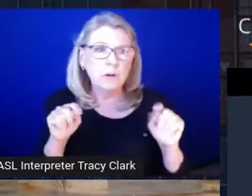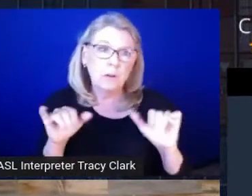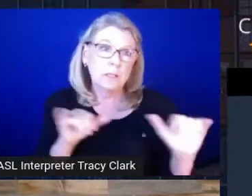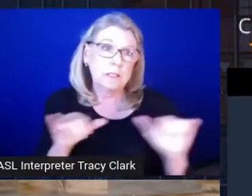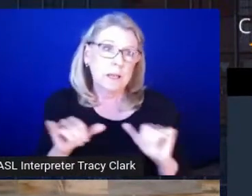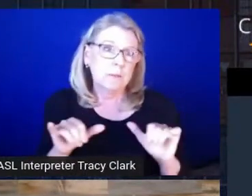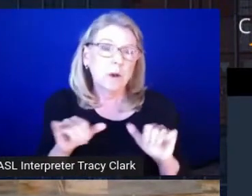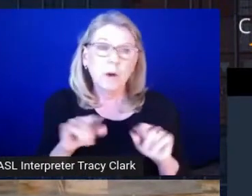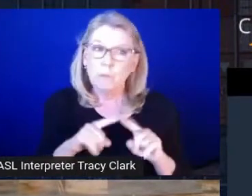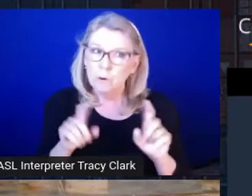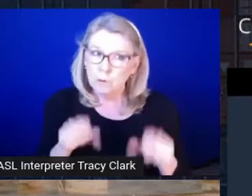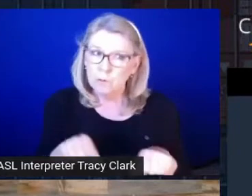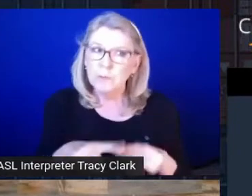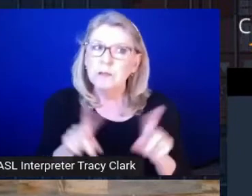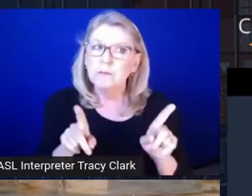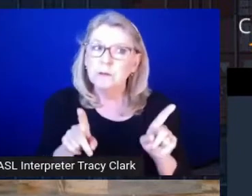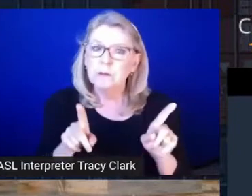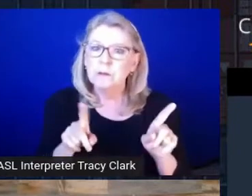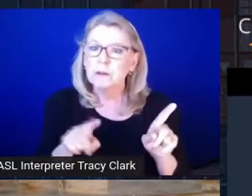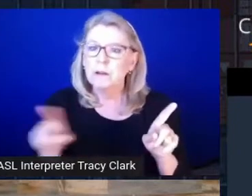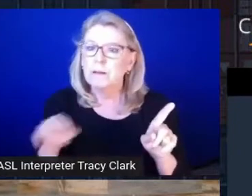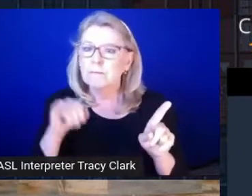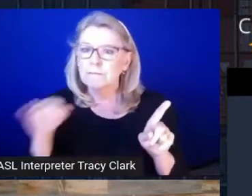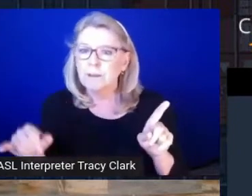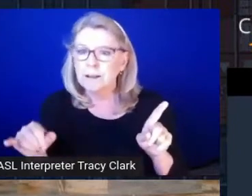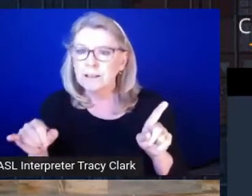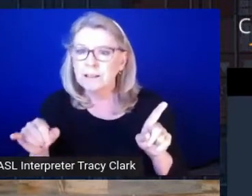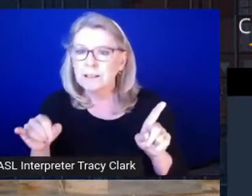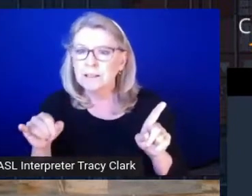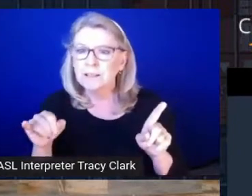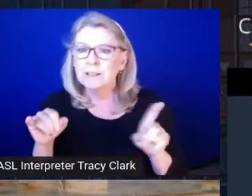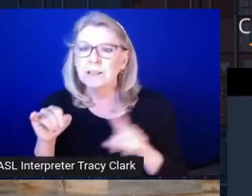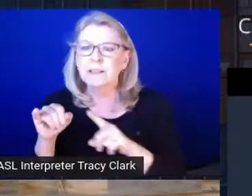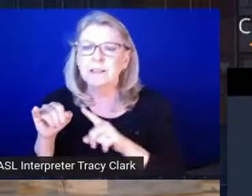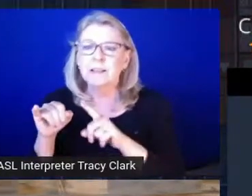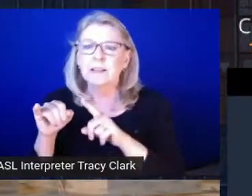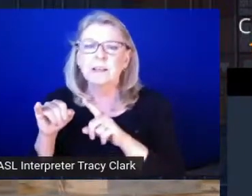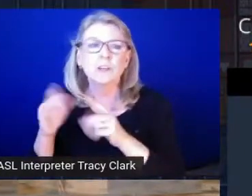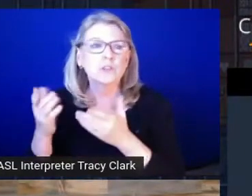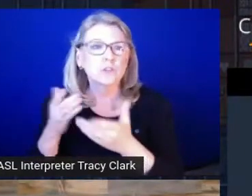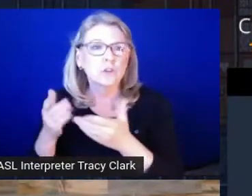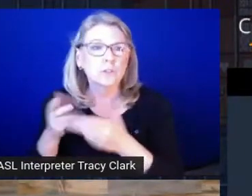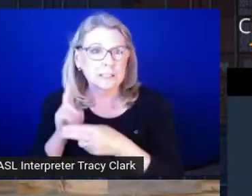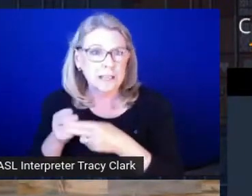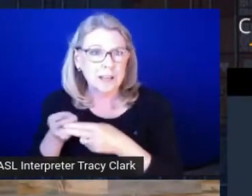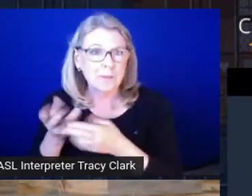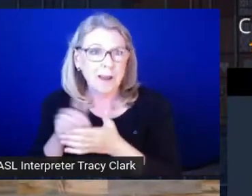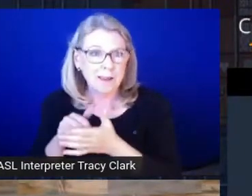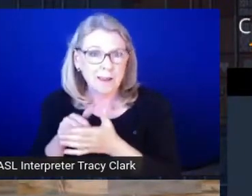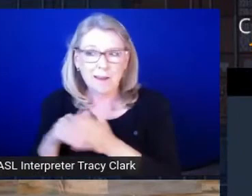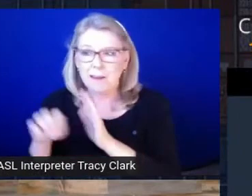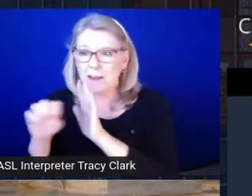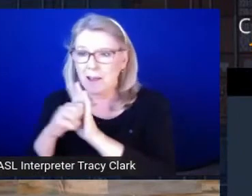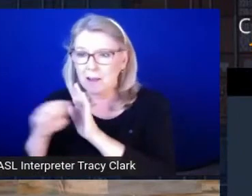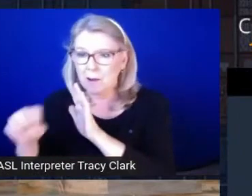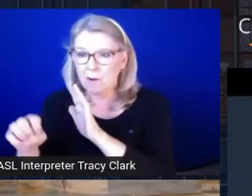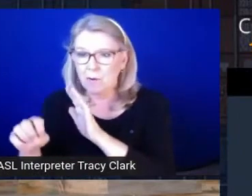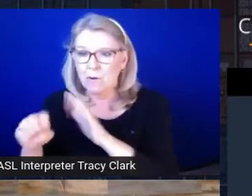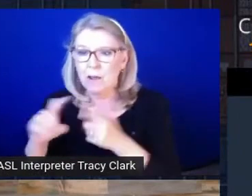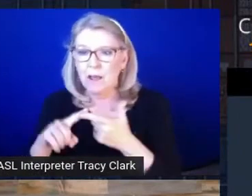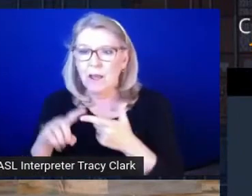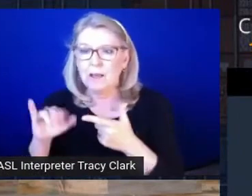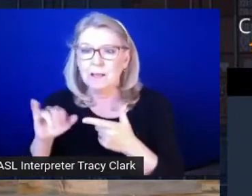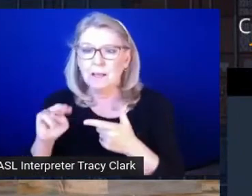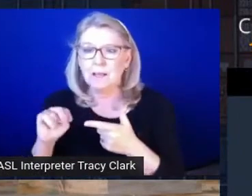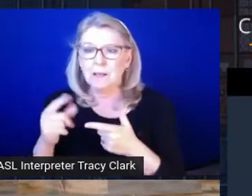also repeated twice, once in the service, because every resource needs a name in Kubernetes, and once in the ingress, because the ingress needs